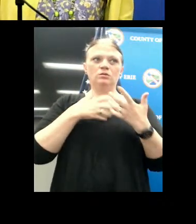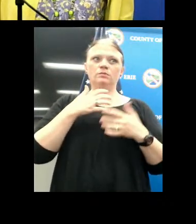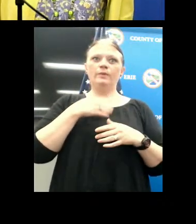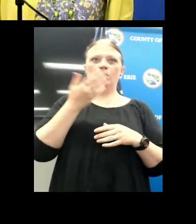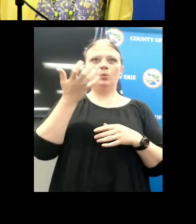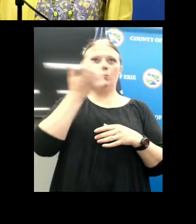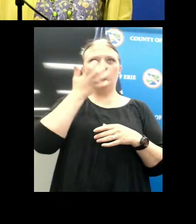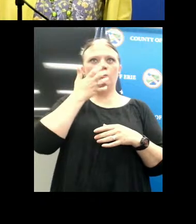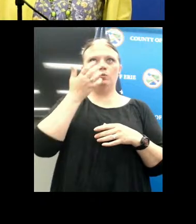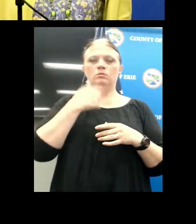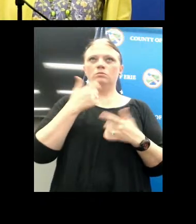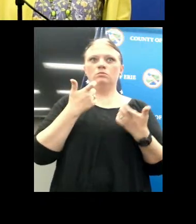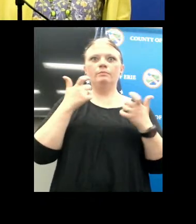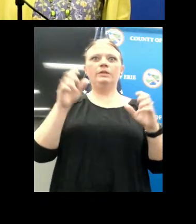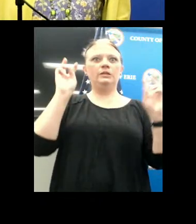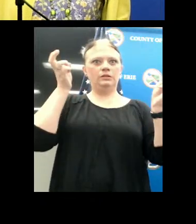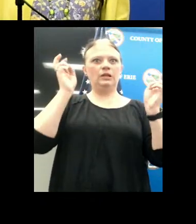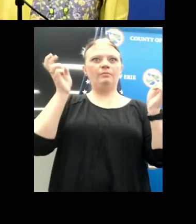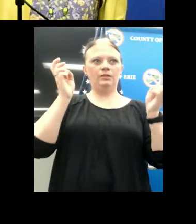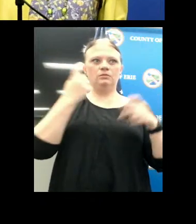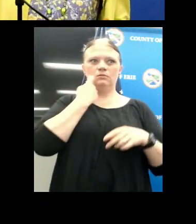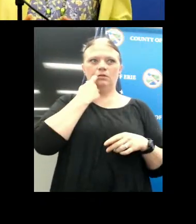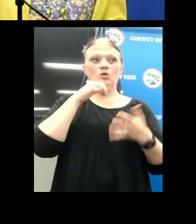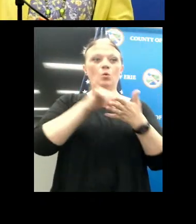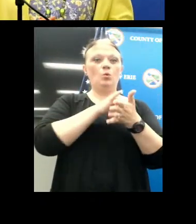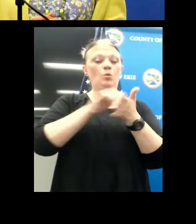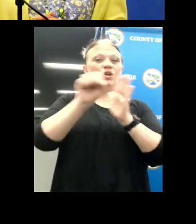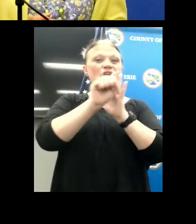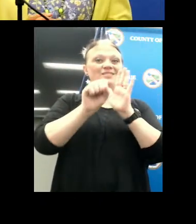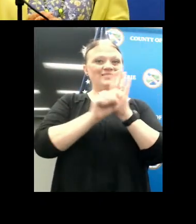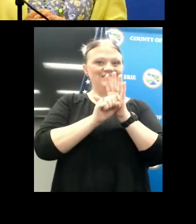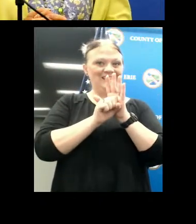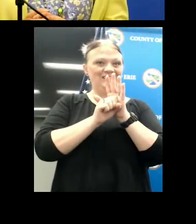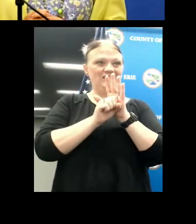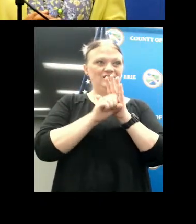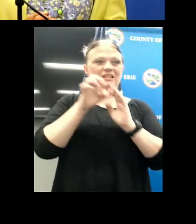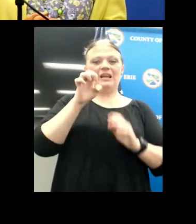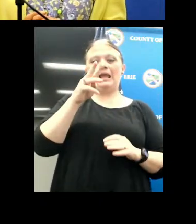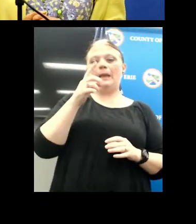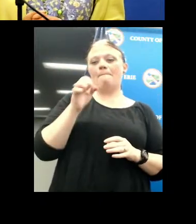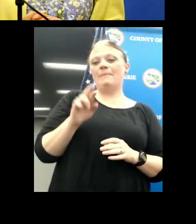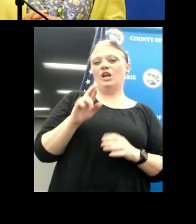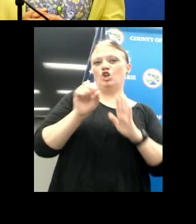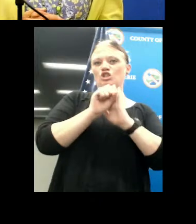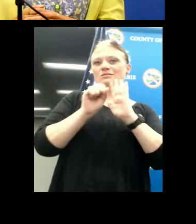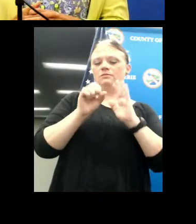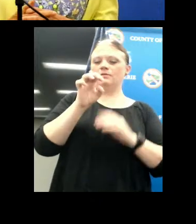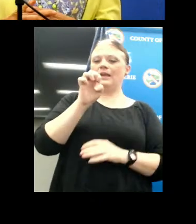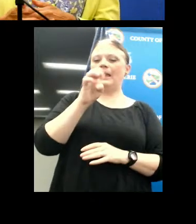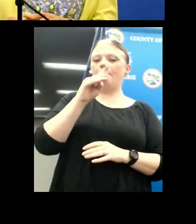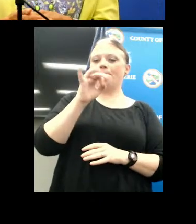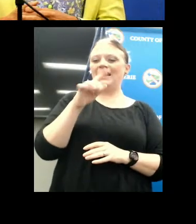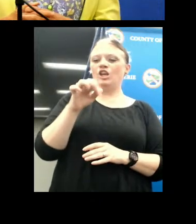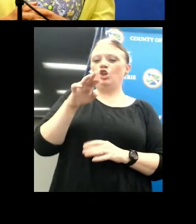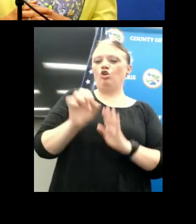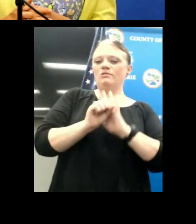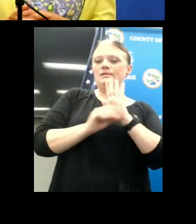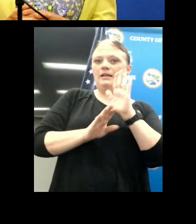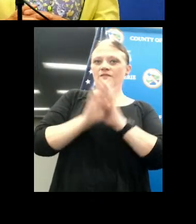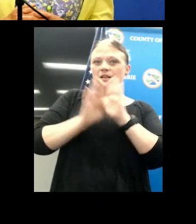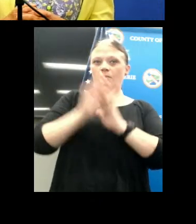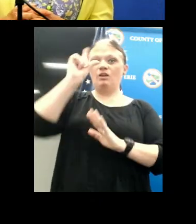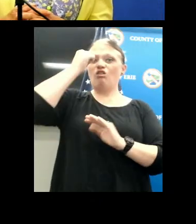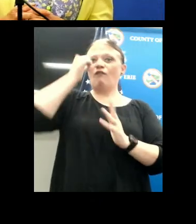lately. So again, this is the New York State, the Empire State Development, and also